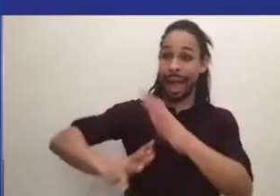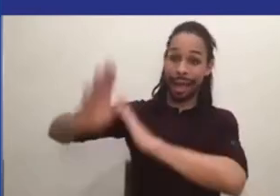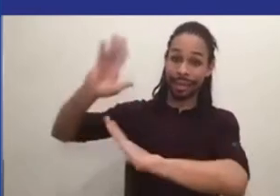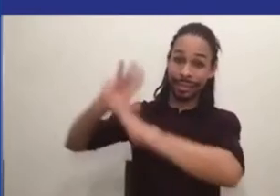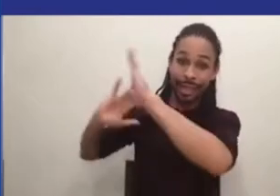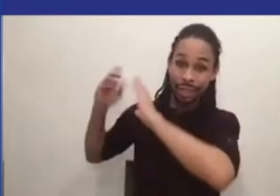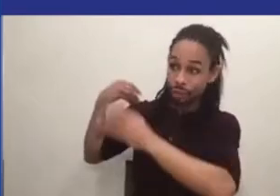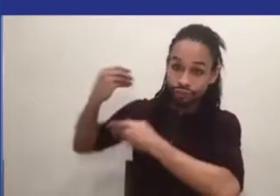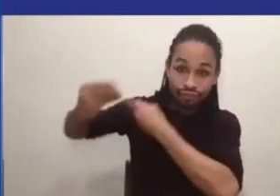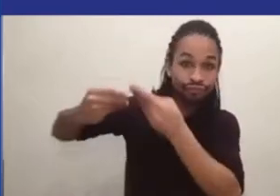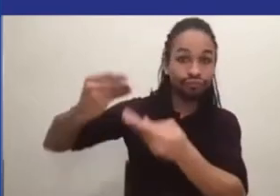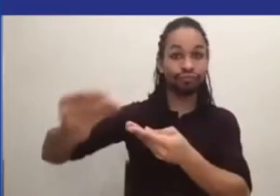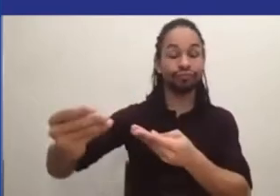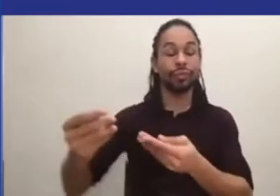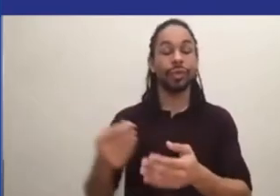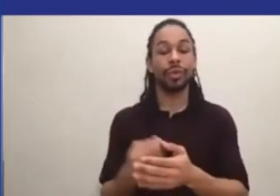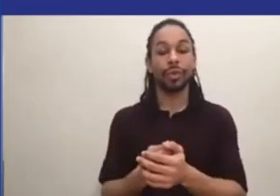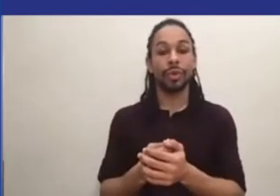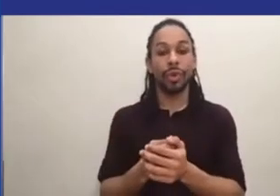honoring